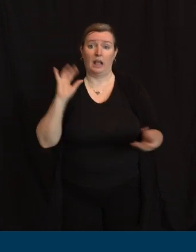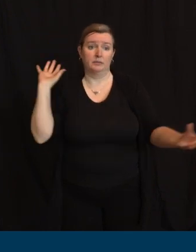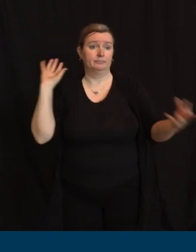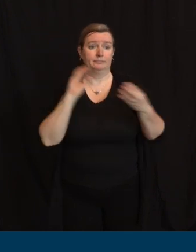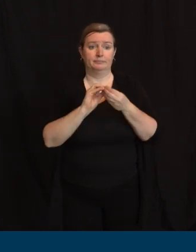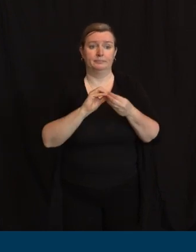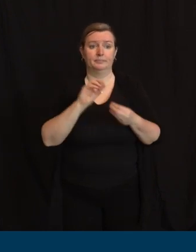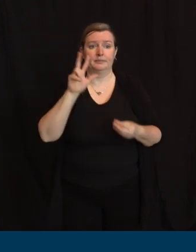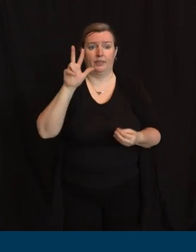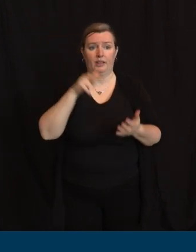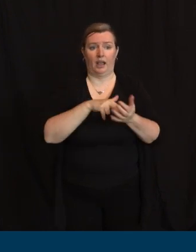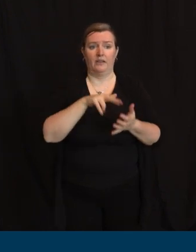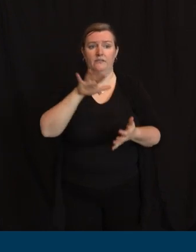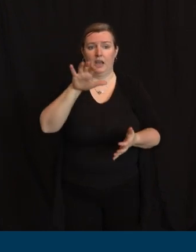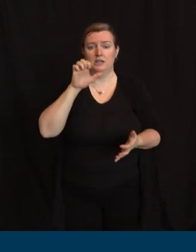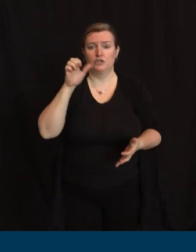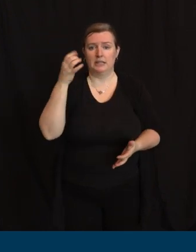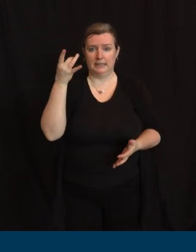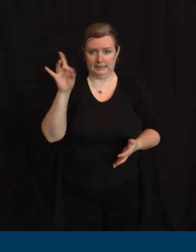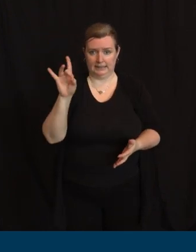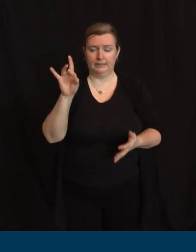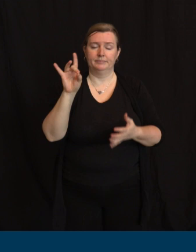3,518 deaths in the state.